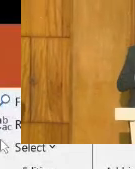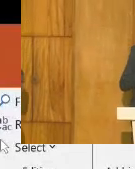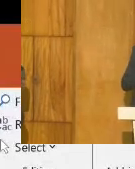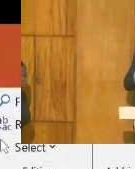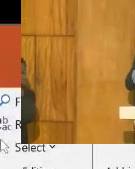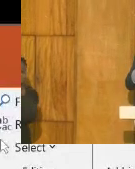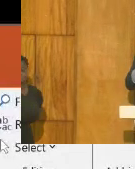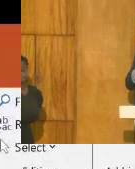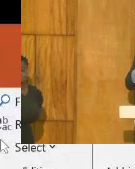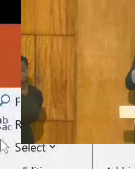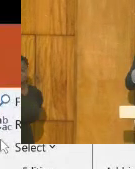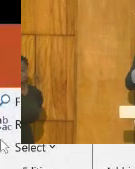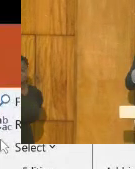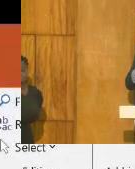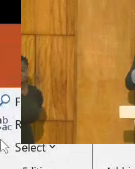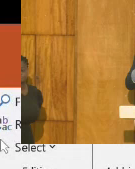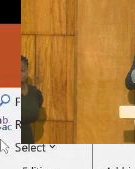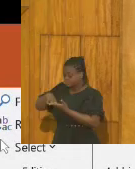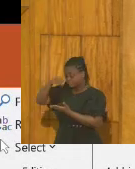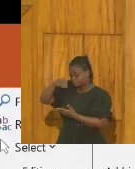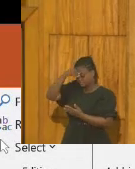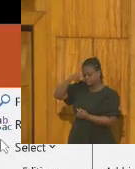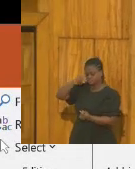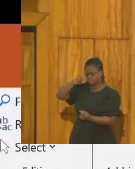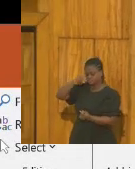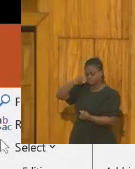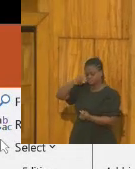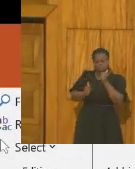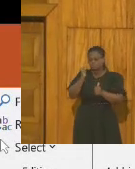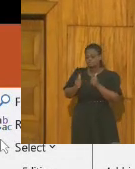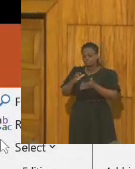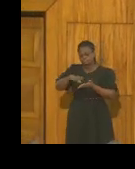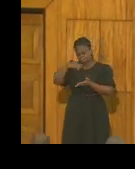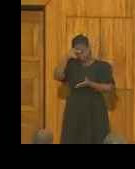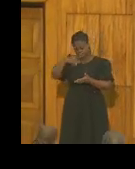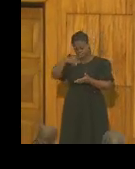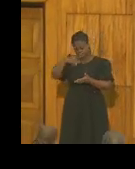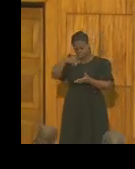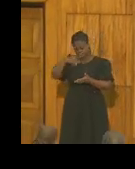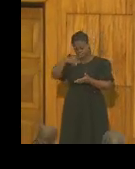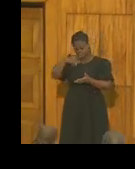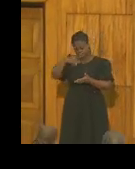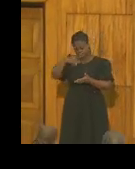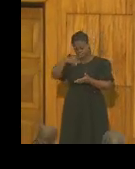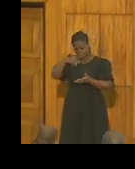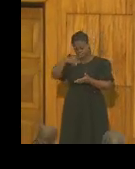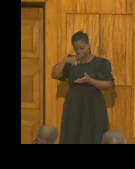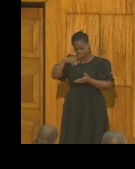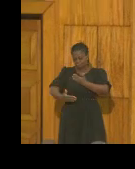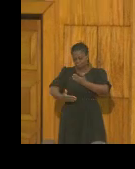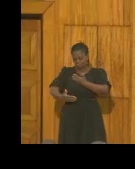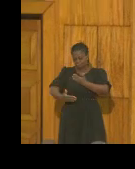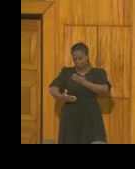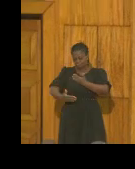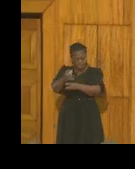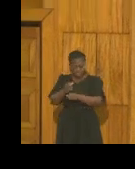the learning point has to do with the lessons, the process, the way you gain the system efficiency, because as we move into